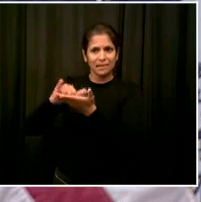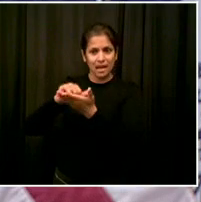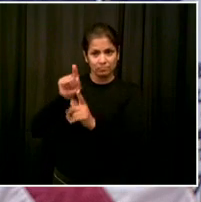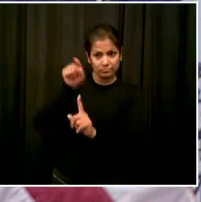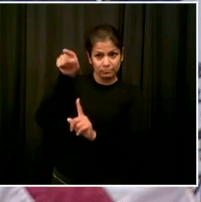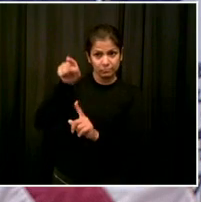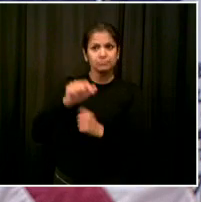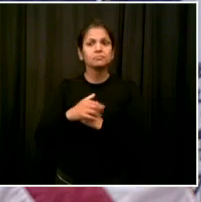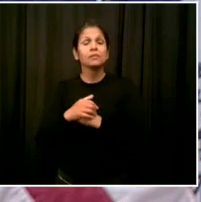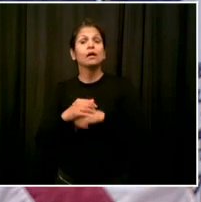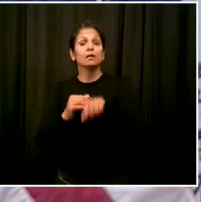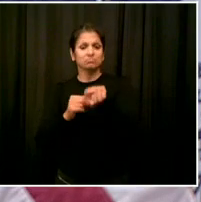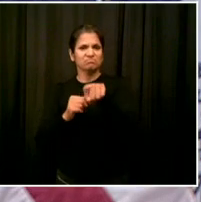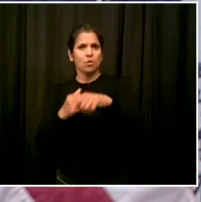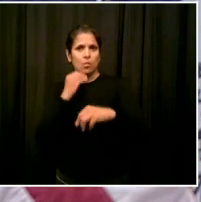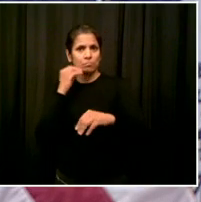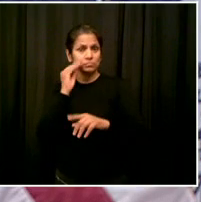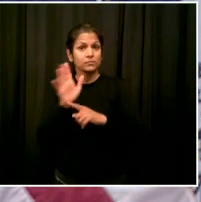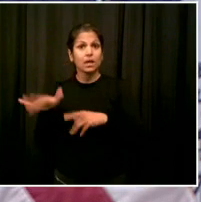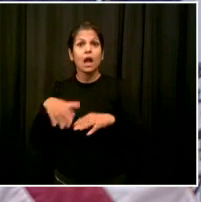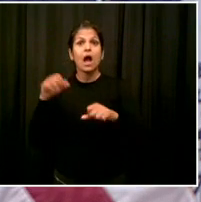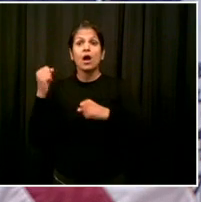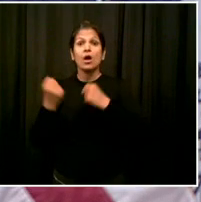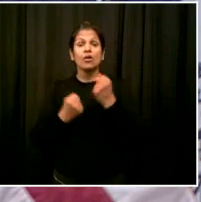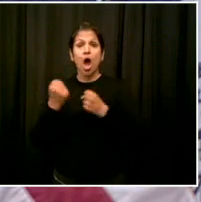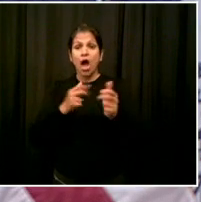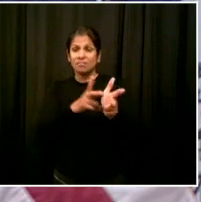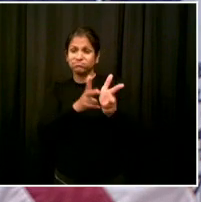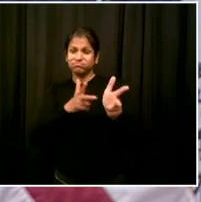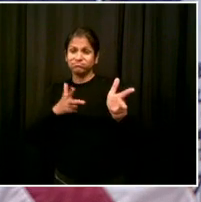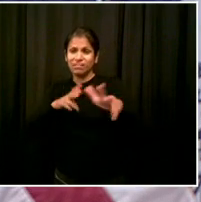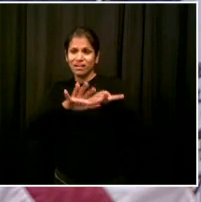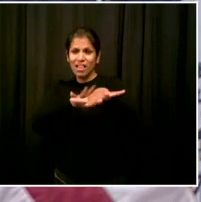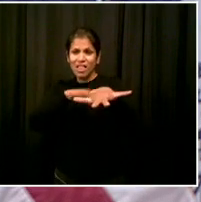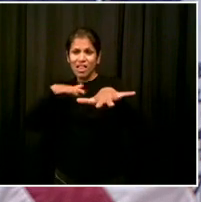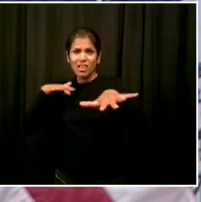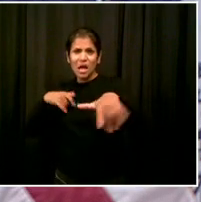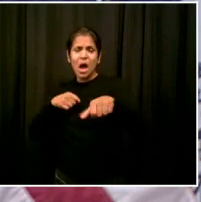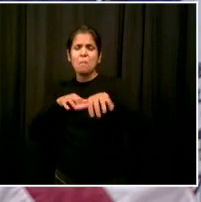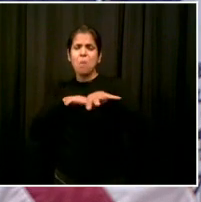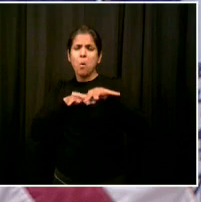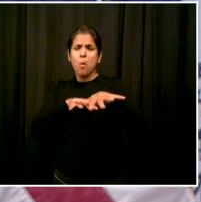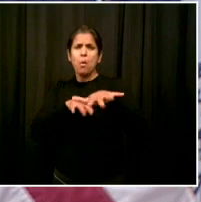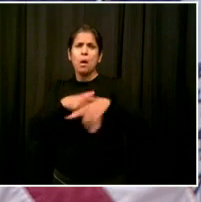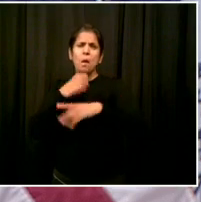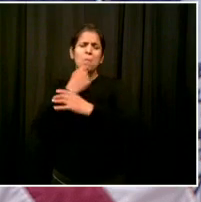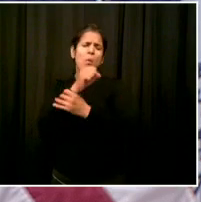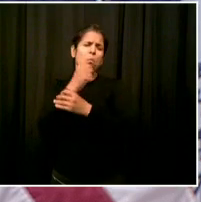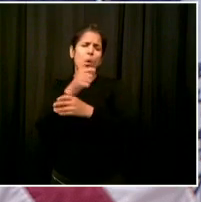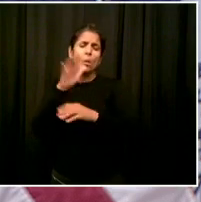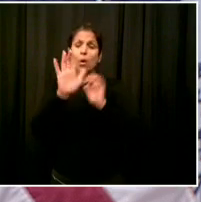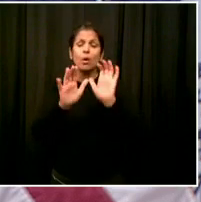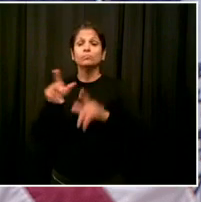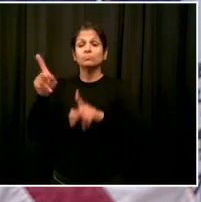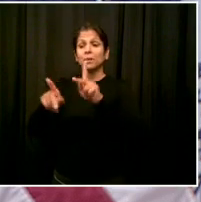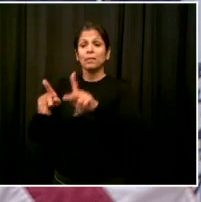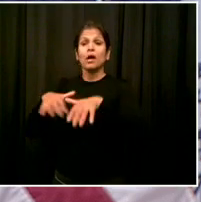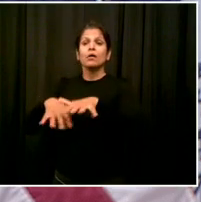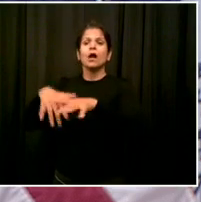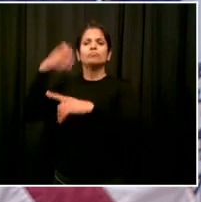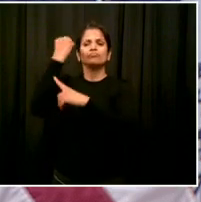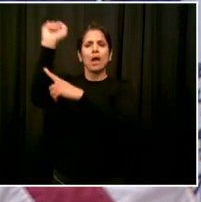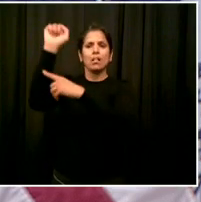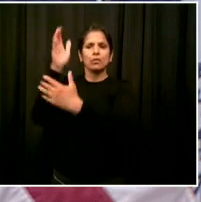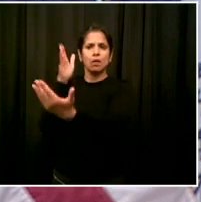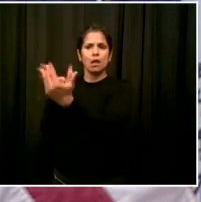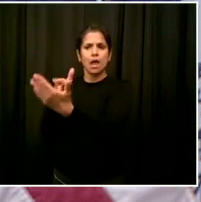Shant, do you have a follow-up? Yeah, I mean, switching gears a little bit, wanted to get your thoughts on voting today. It sounds like there are problems